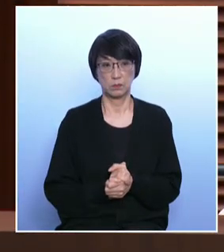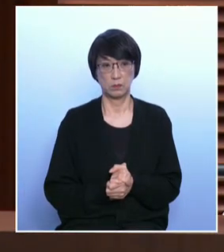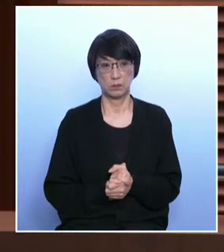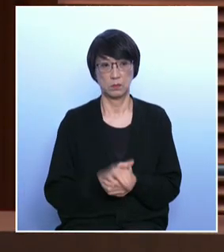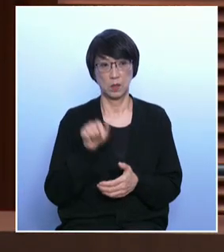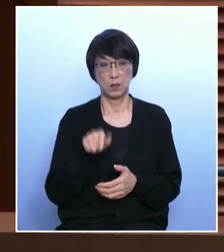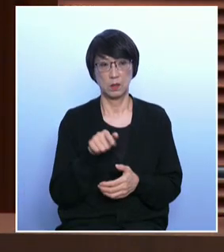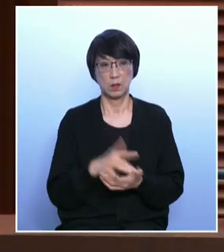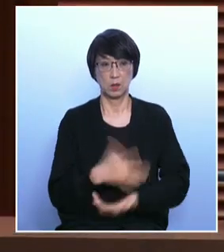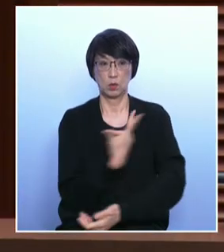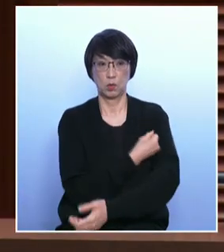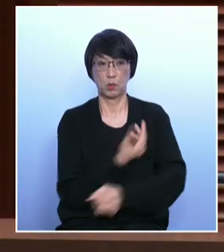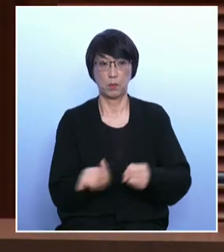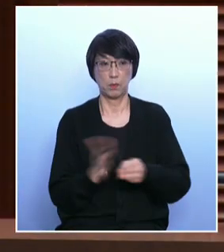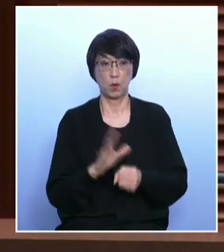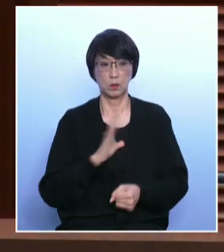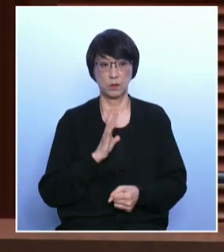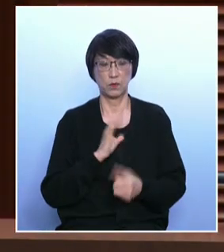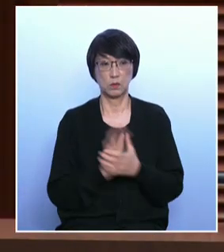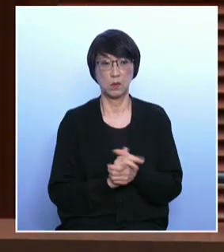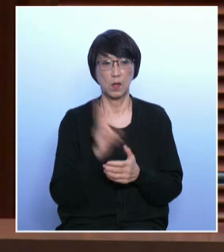progress of each vaccination program?